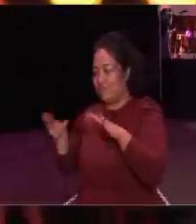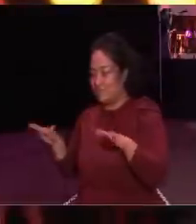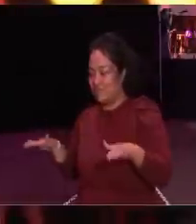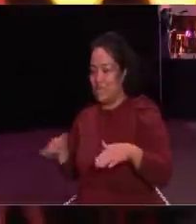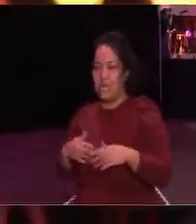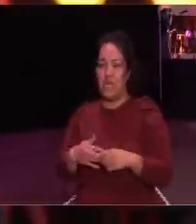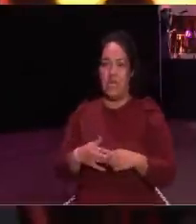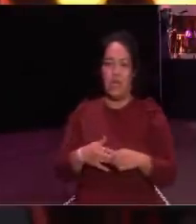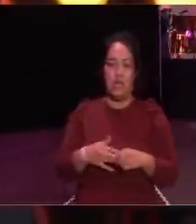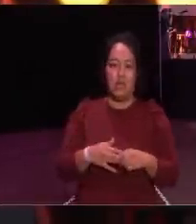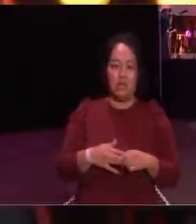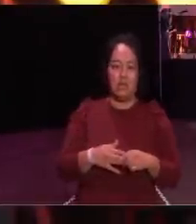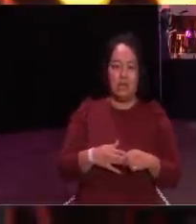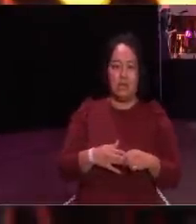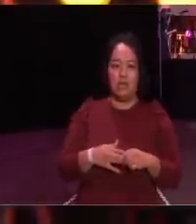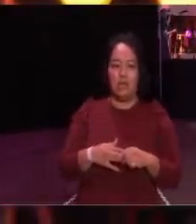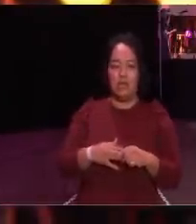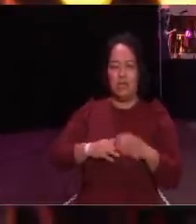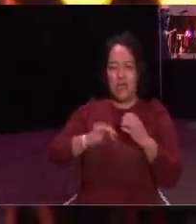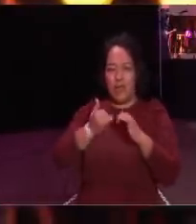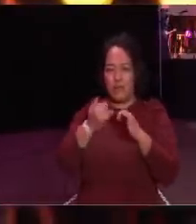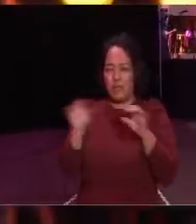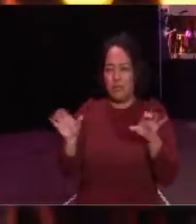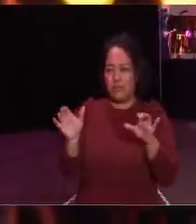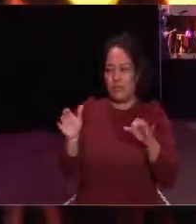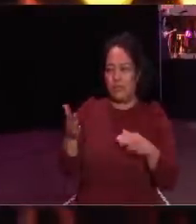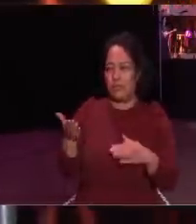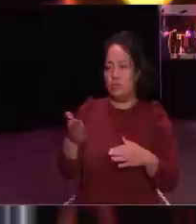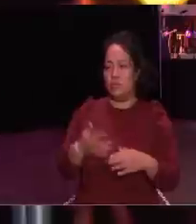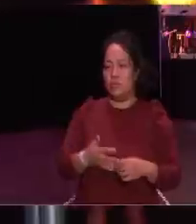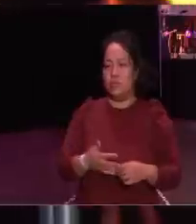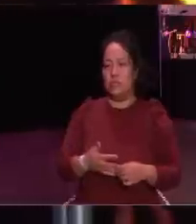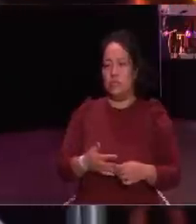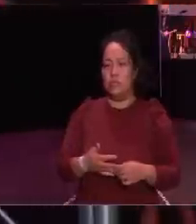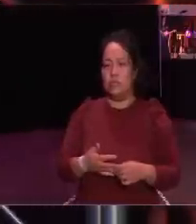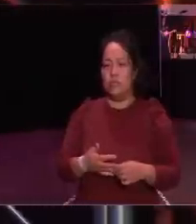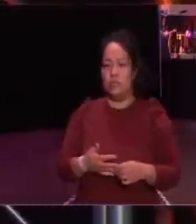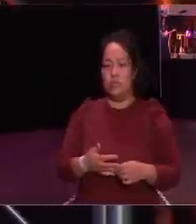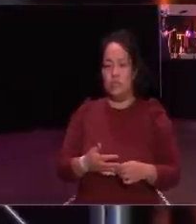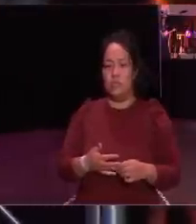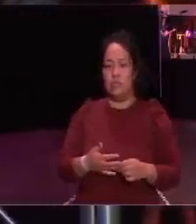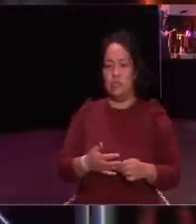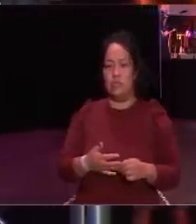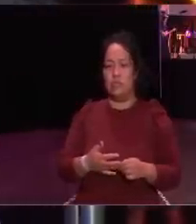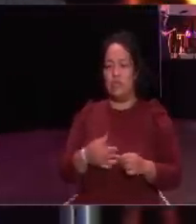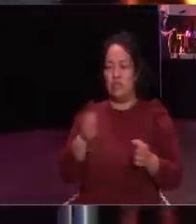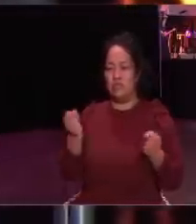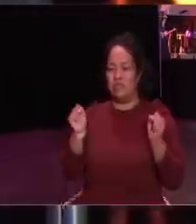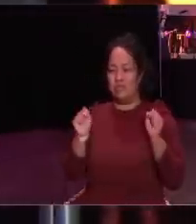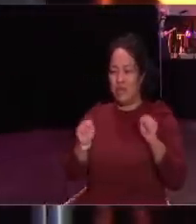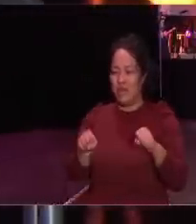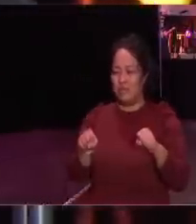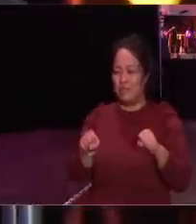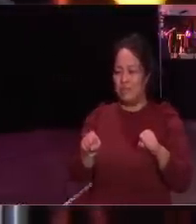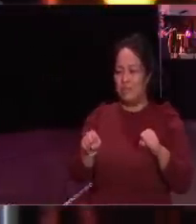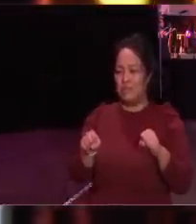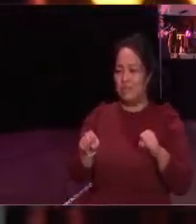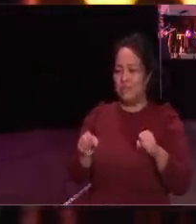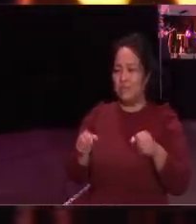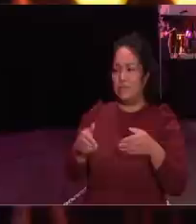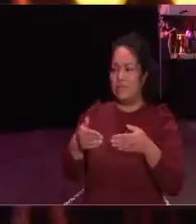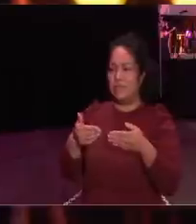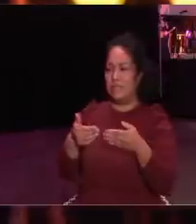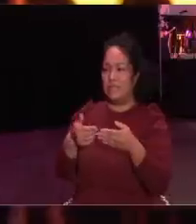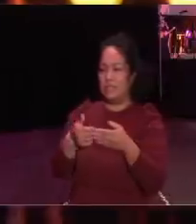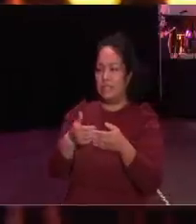¿Y cómo lo voy a hacer? And how will I do this? Si es posible, pasa esta copa de mí. Esa fue mi